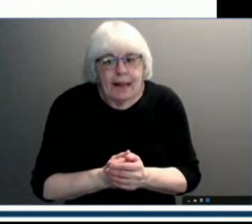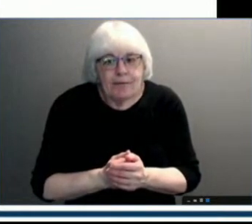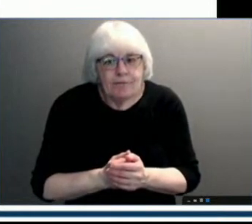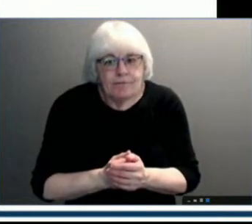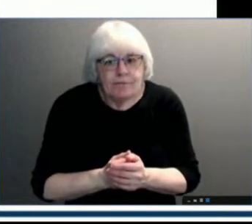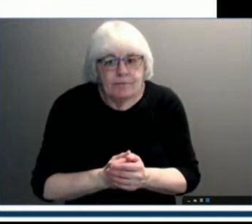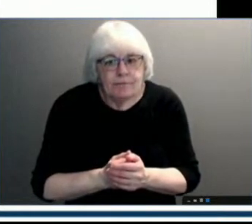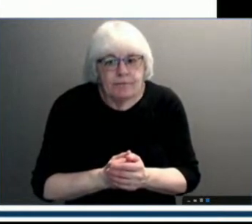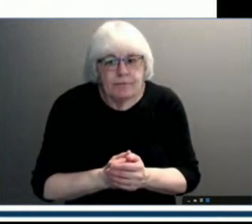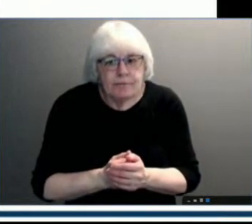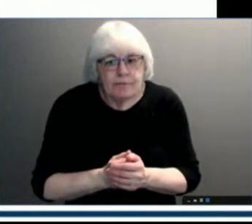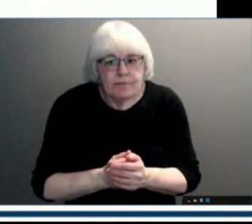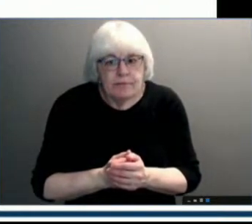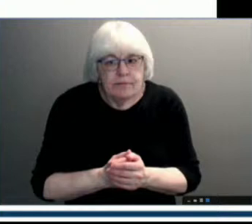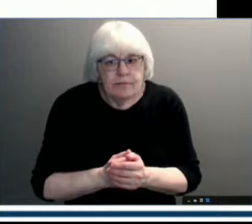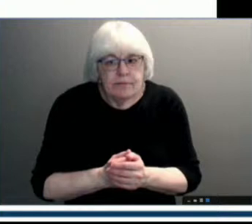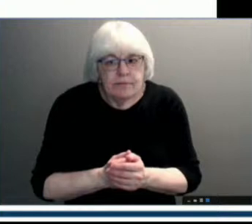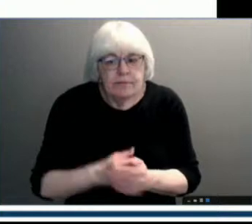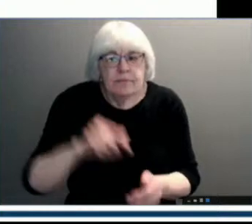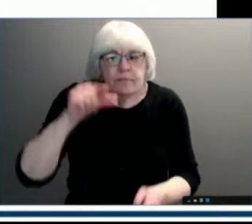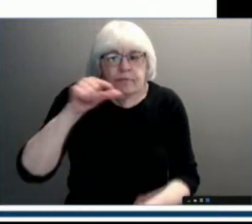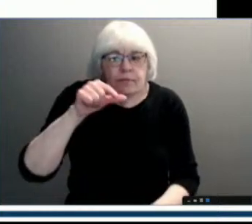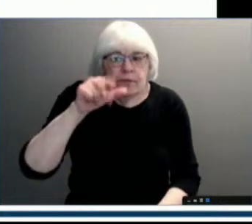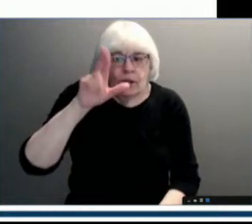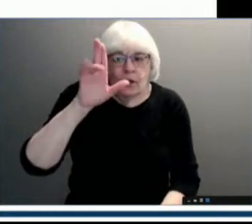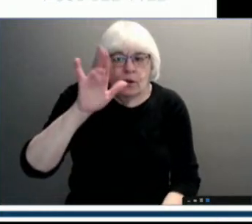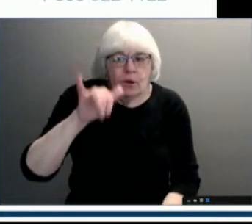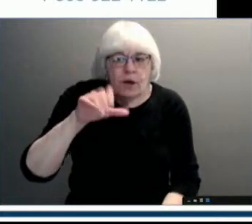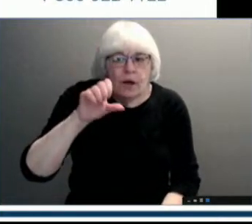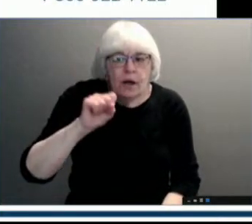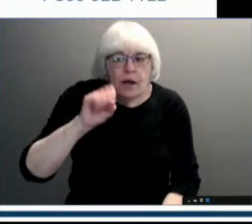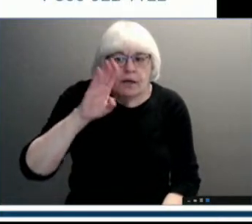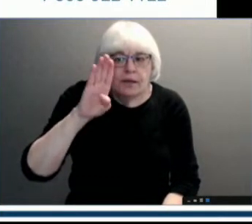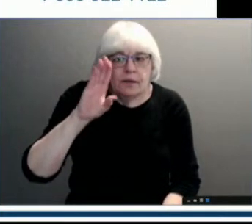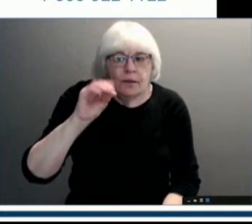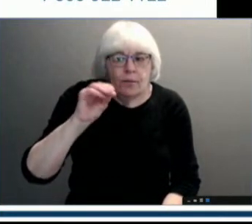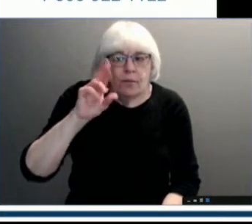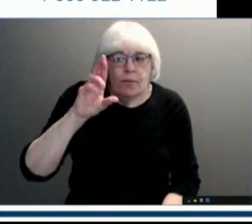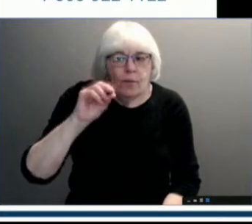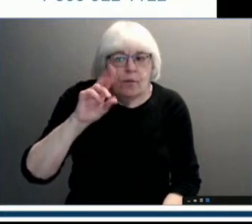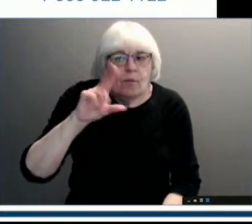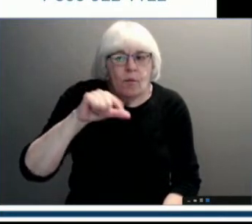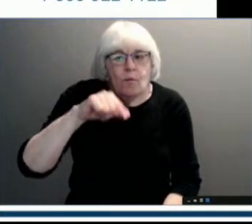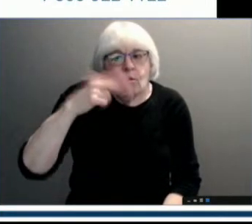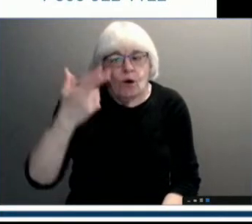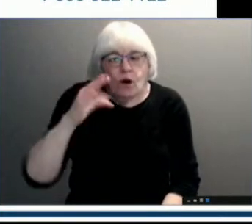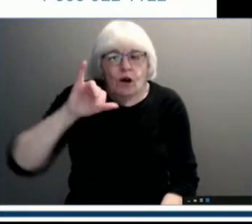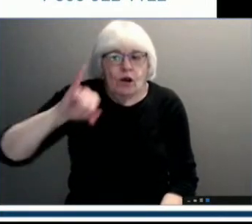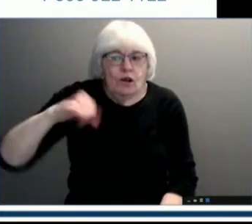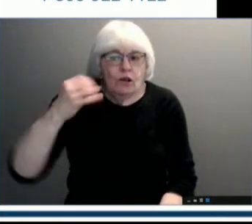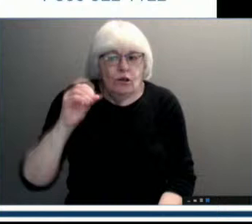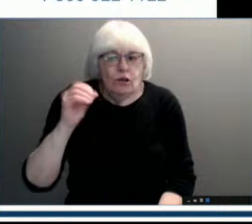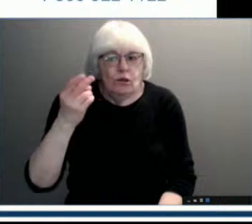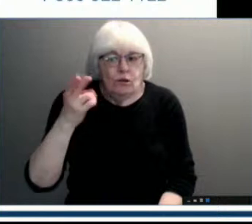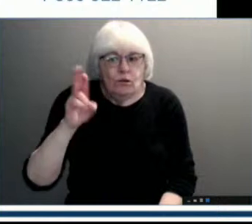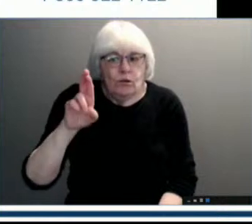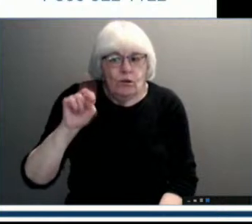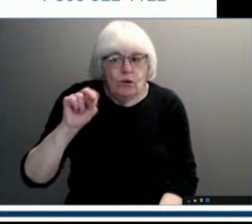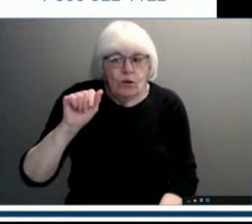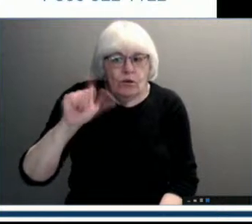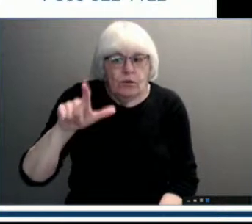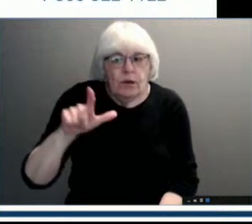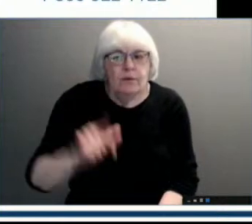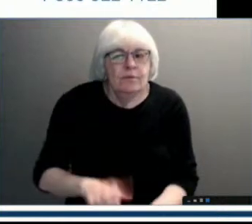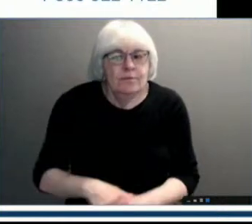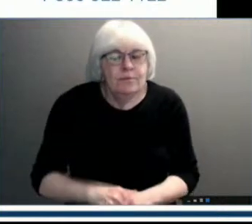Ann. Yes, hello, thank you. My question is for the Premier and relates to the back to